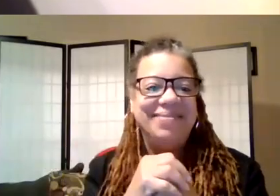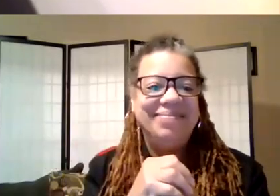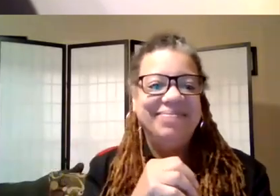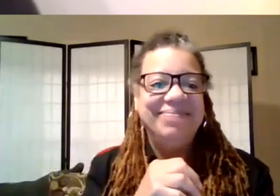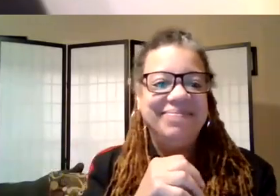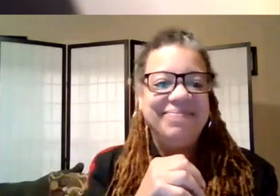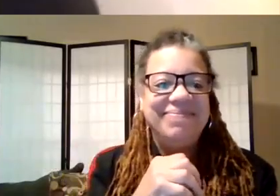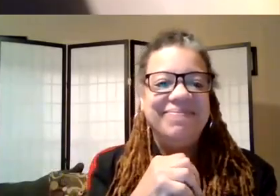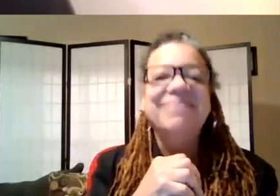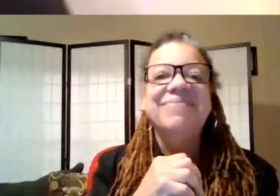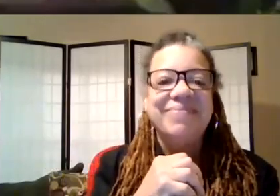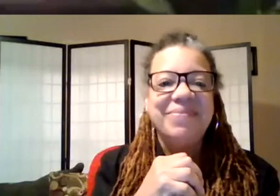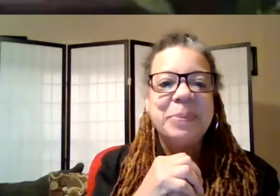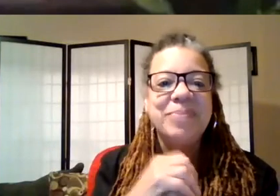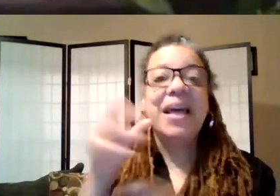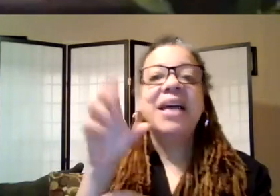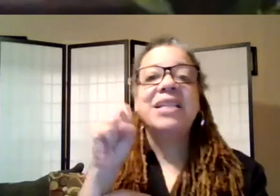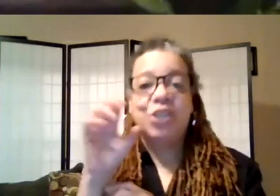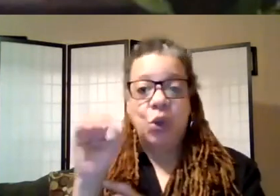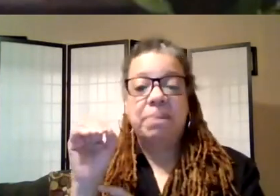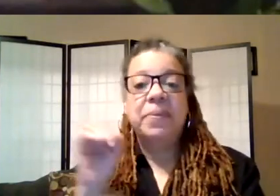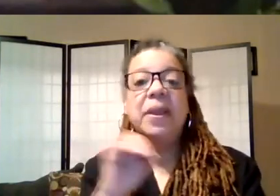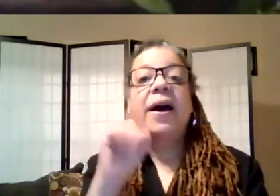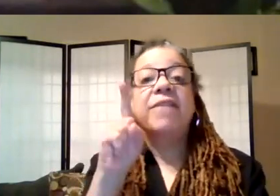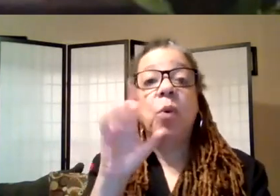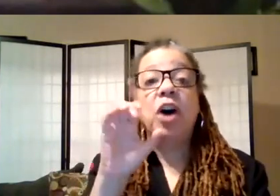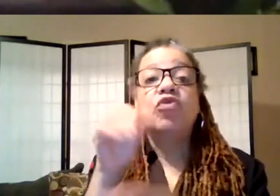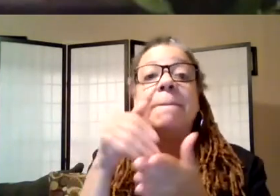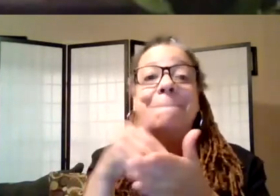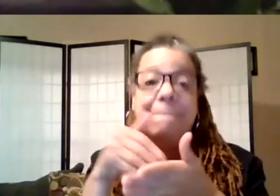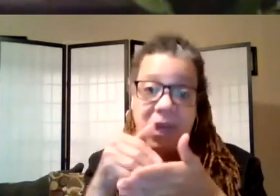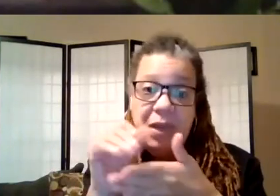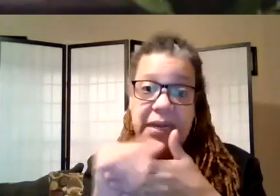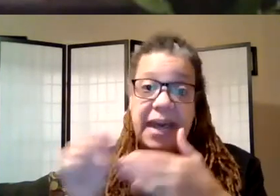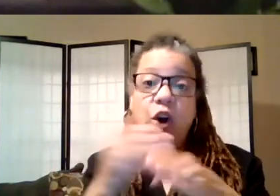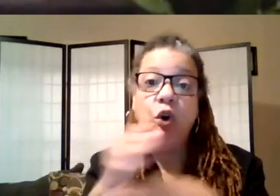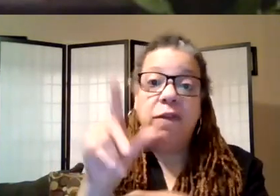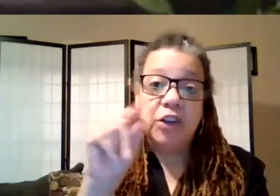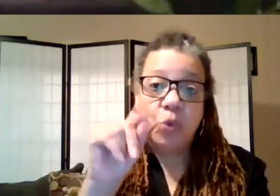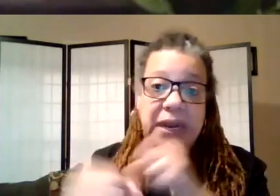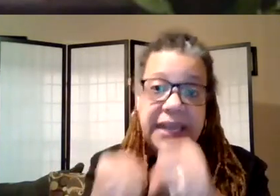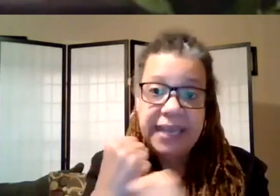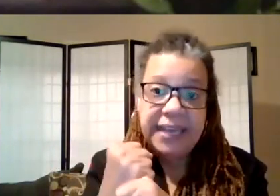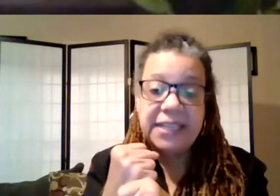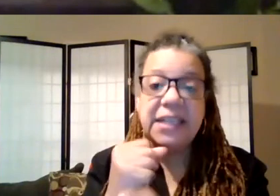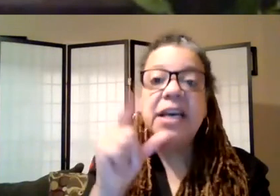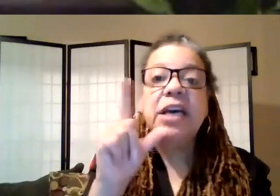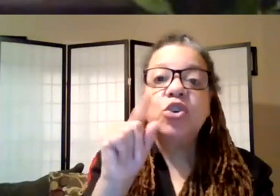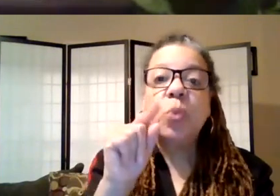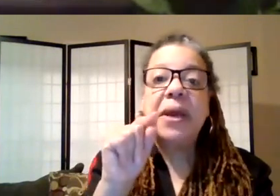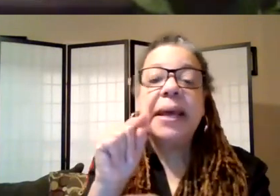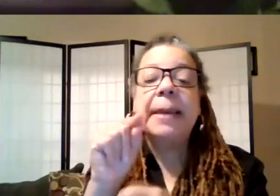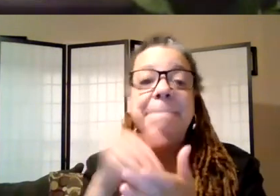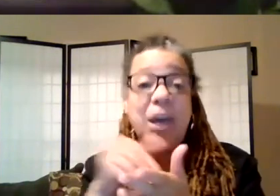Okay. So this, of the $100 billion over the 20 years, 20 billion of it is going to be going to CAL FIRE. That's